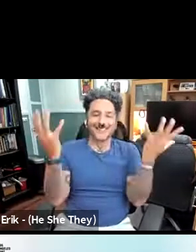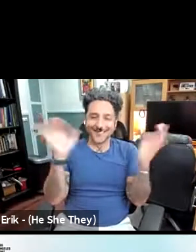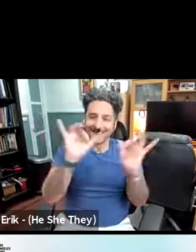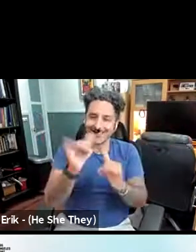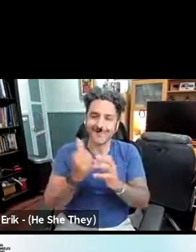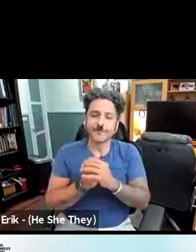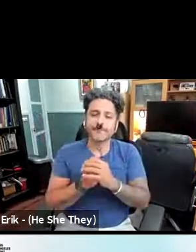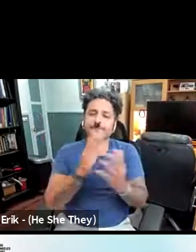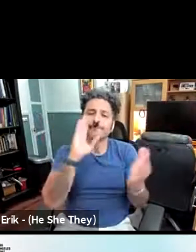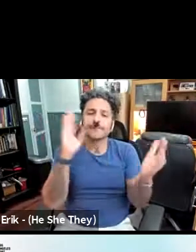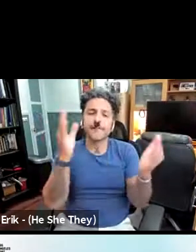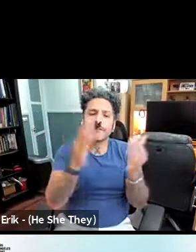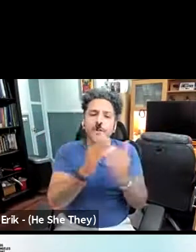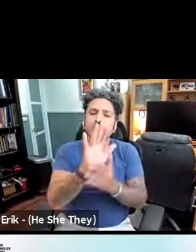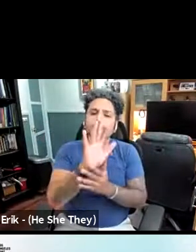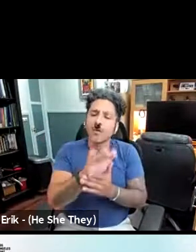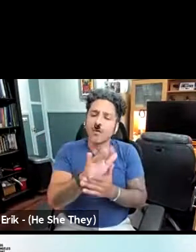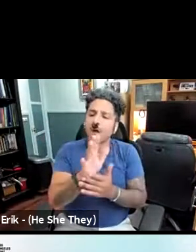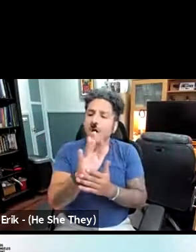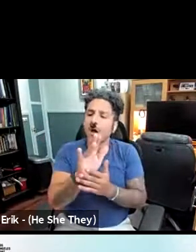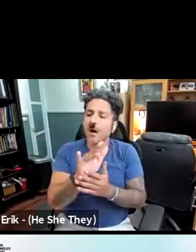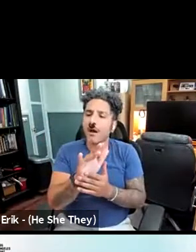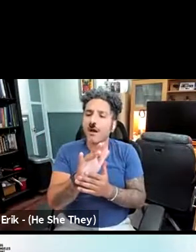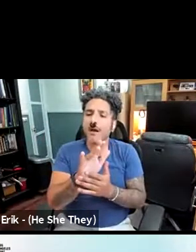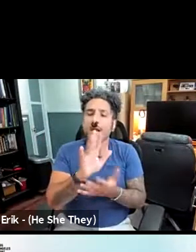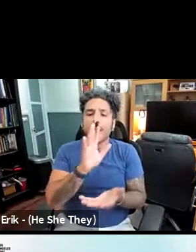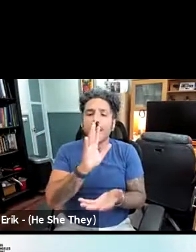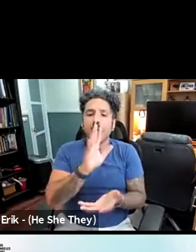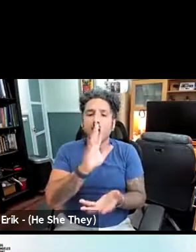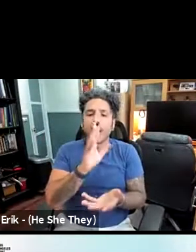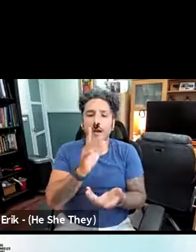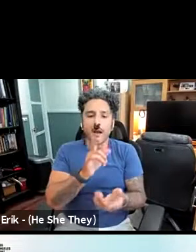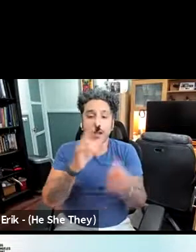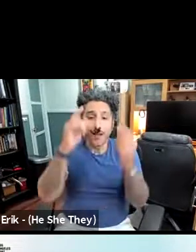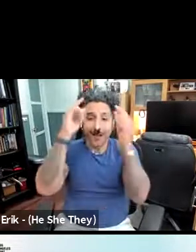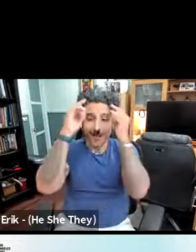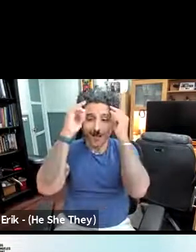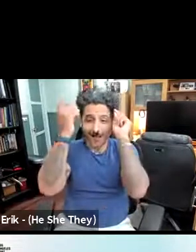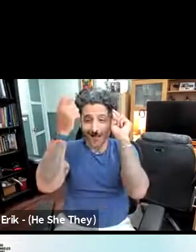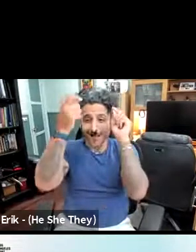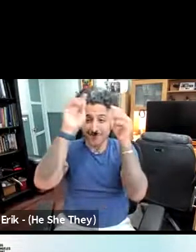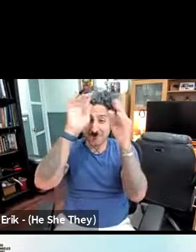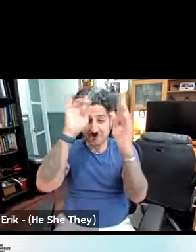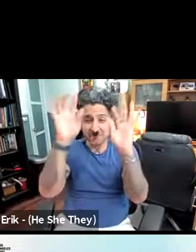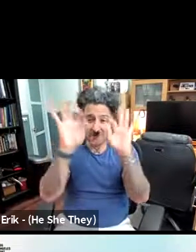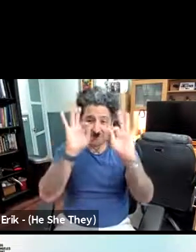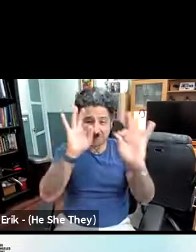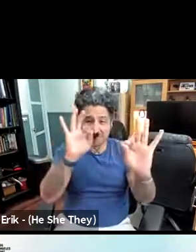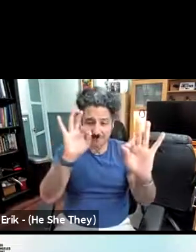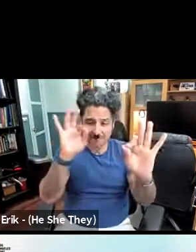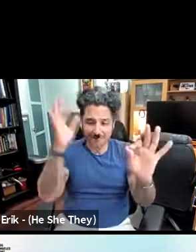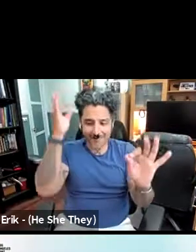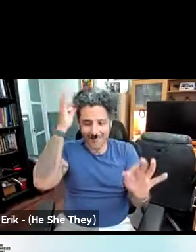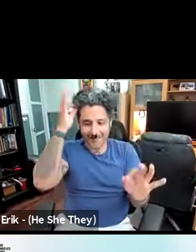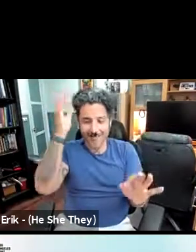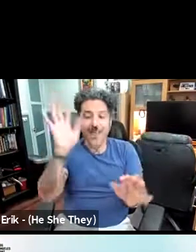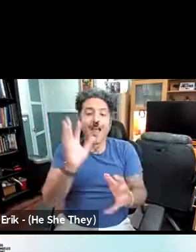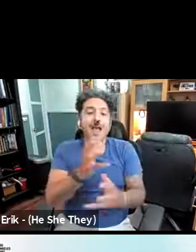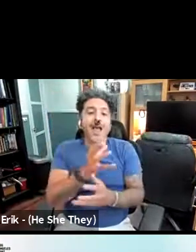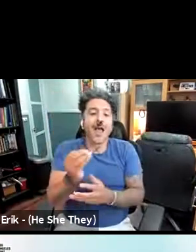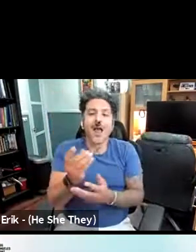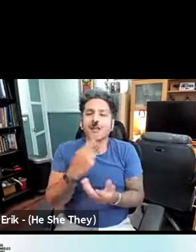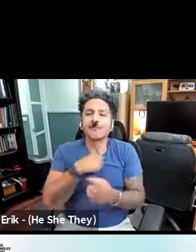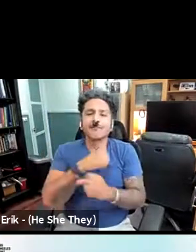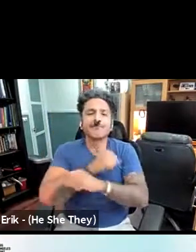really focused on, you know, getting my lineup, getting my retwist, writing every now and then, and I guess just